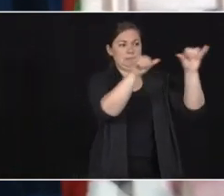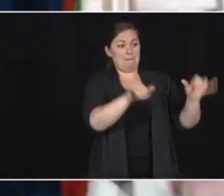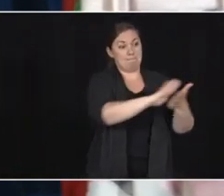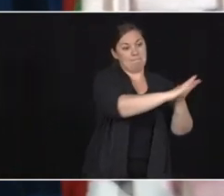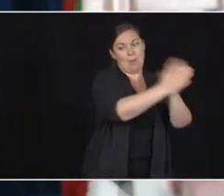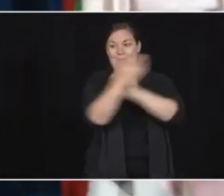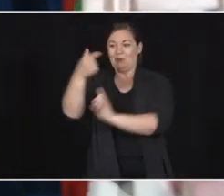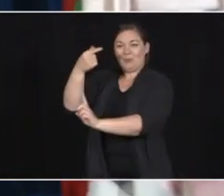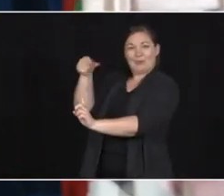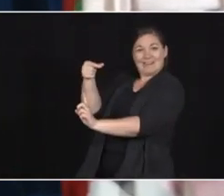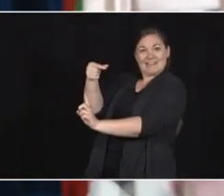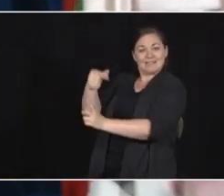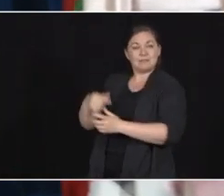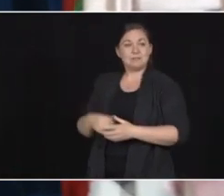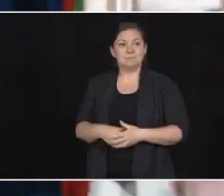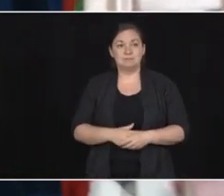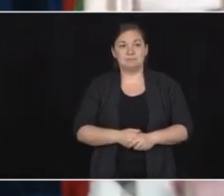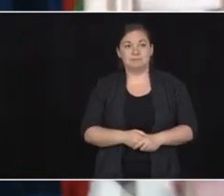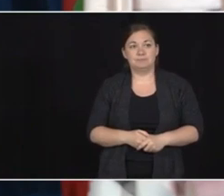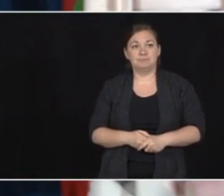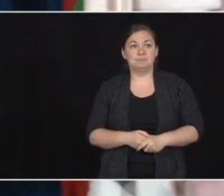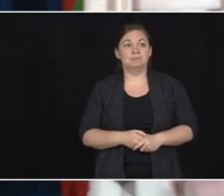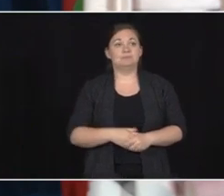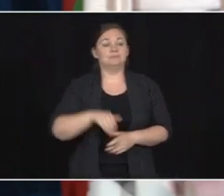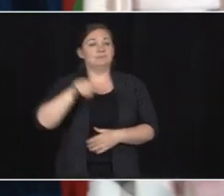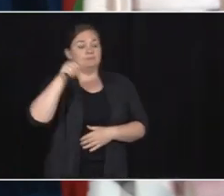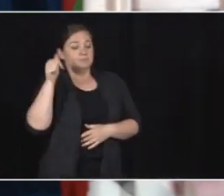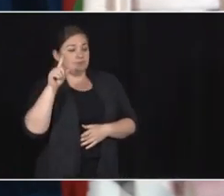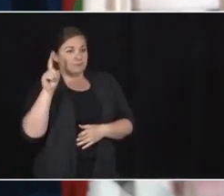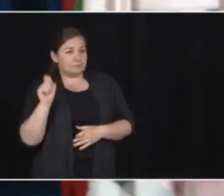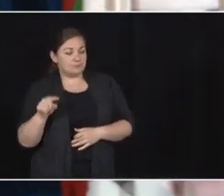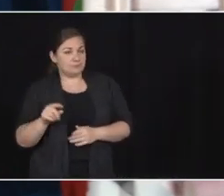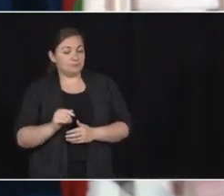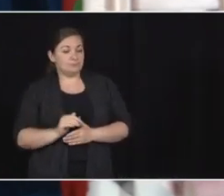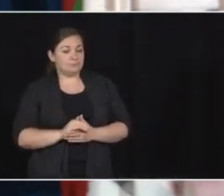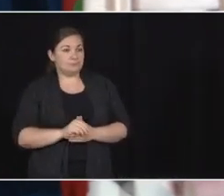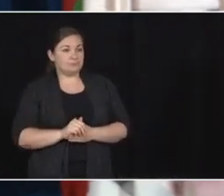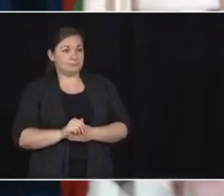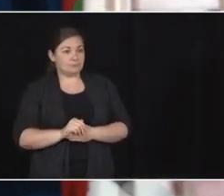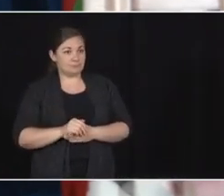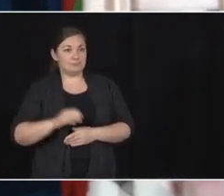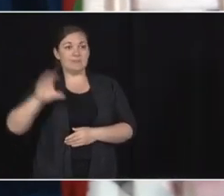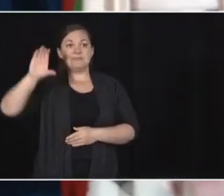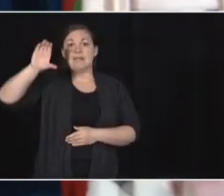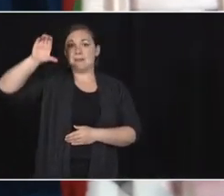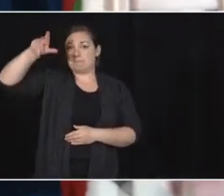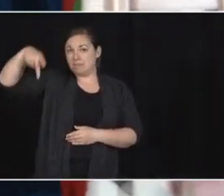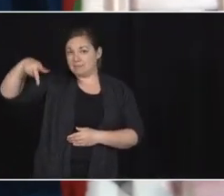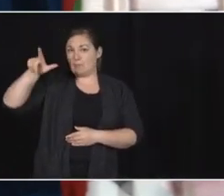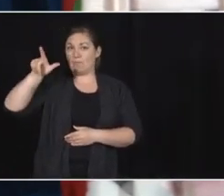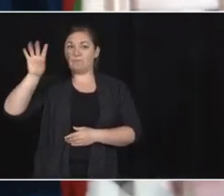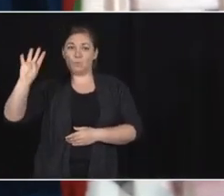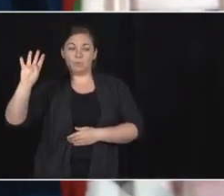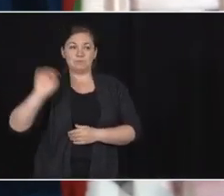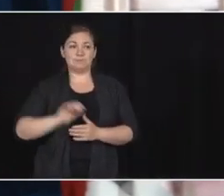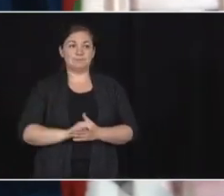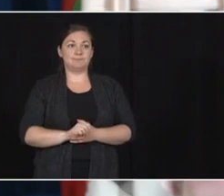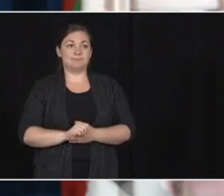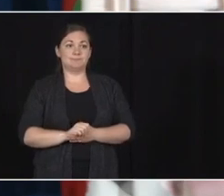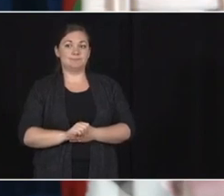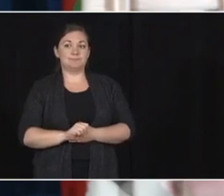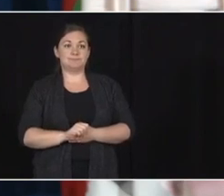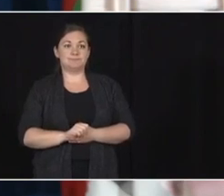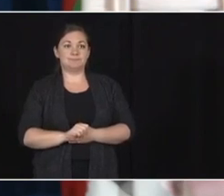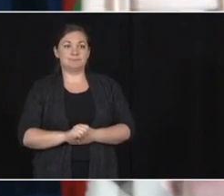question. Next question comes from Christina Tenaglia from CP24. Please go ahead. Hi, Premier.